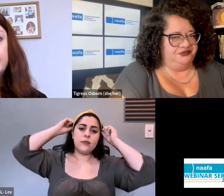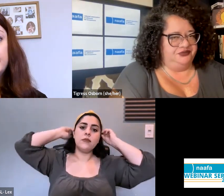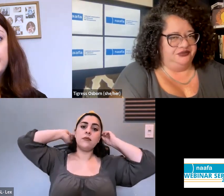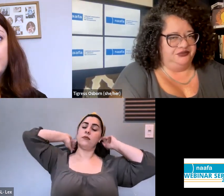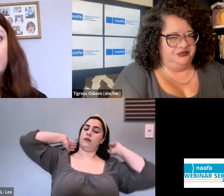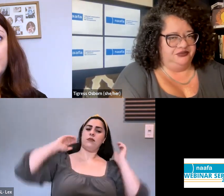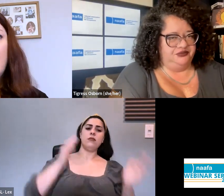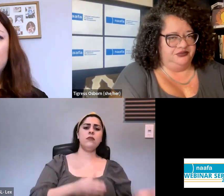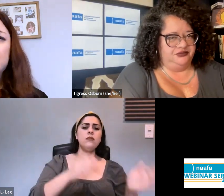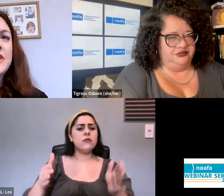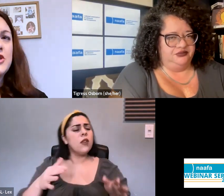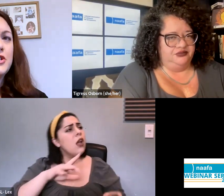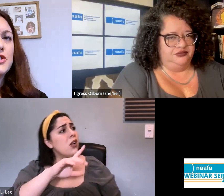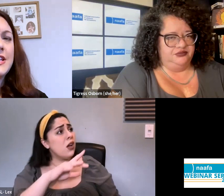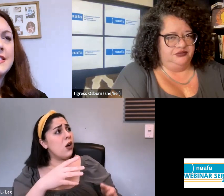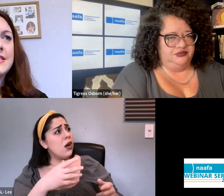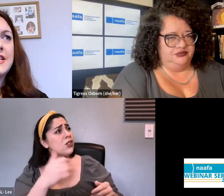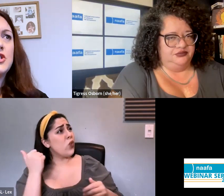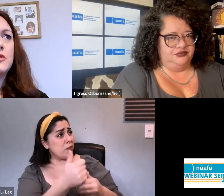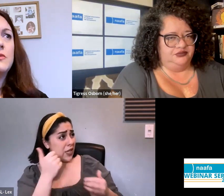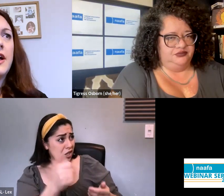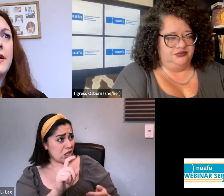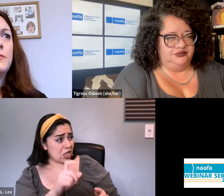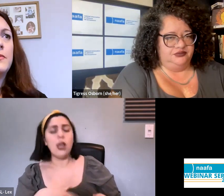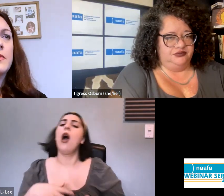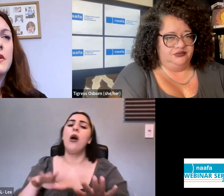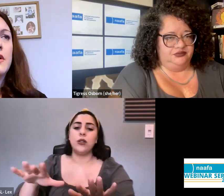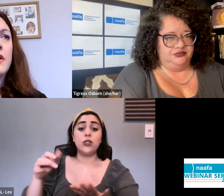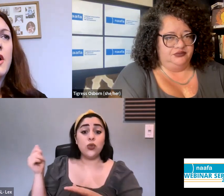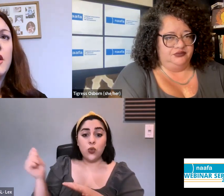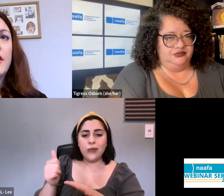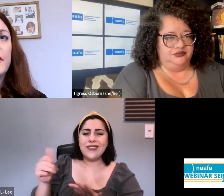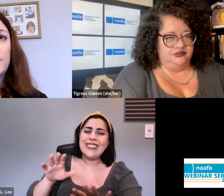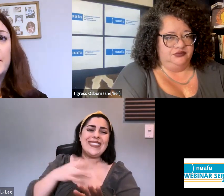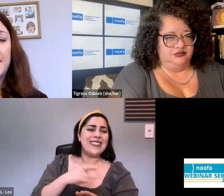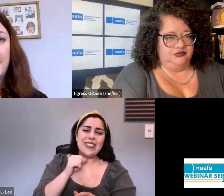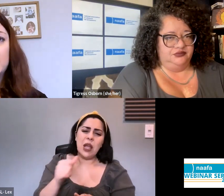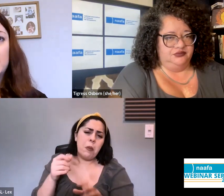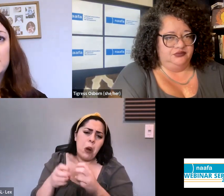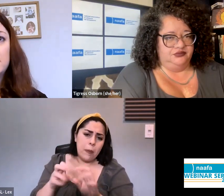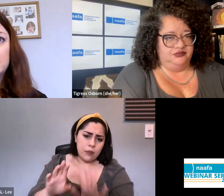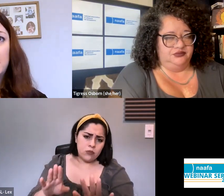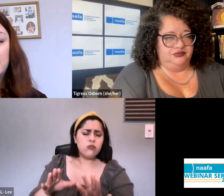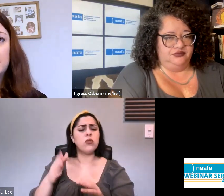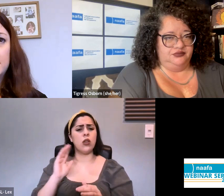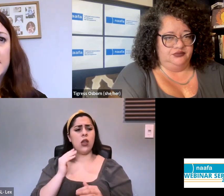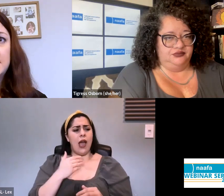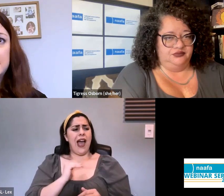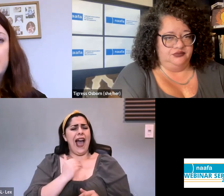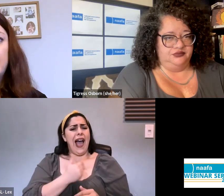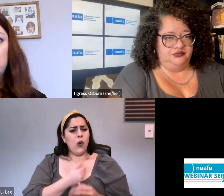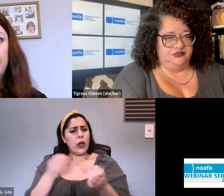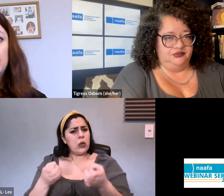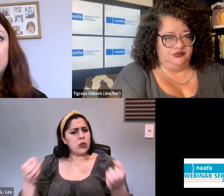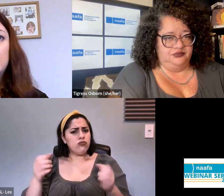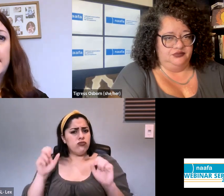transportation? Transportation usually isn't an issue. A lot of our equipment can handle a